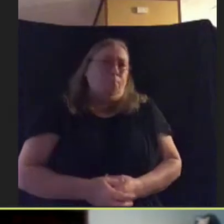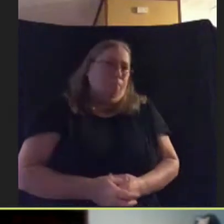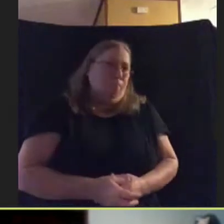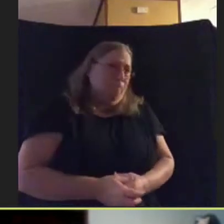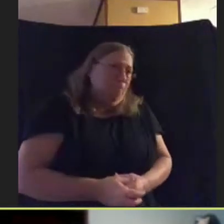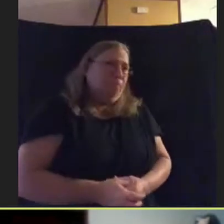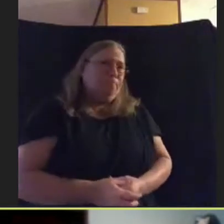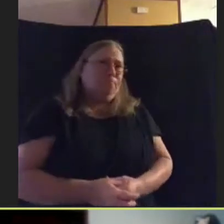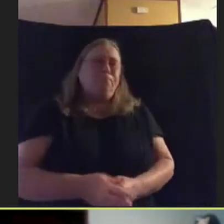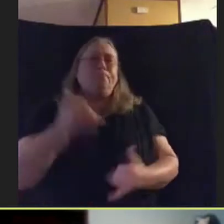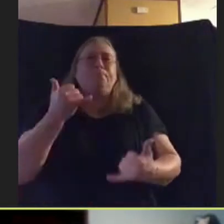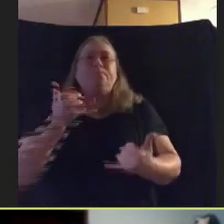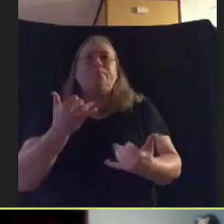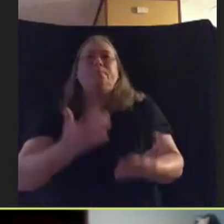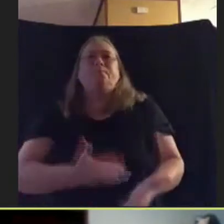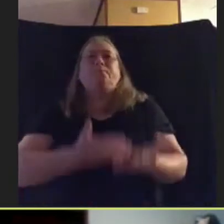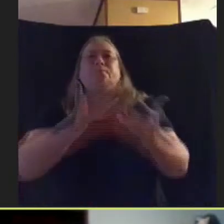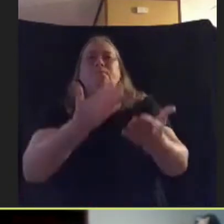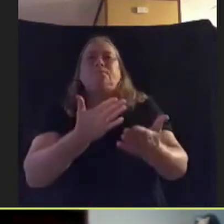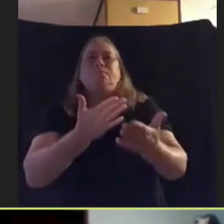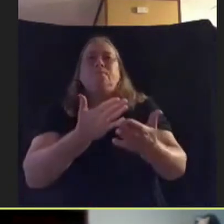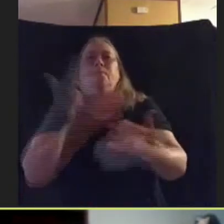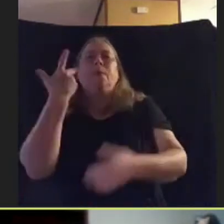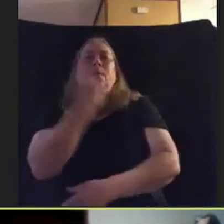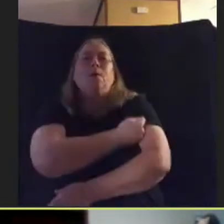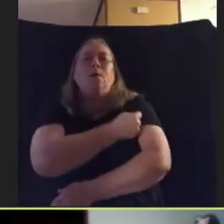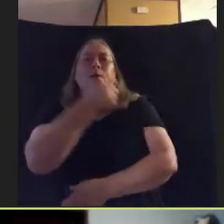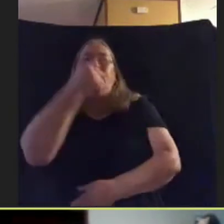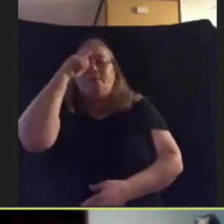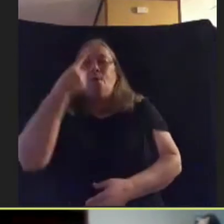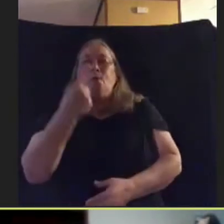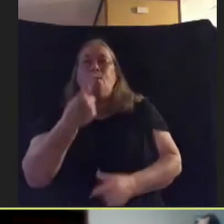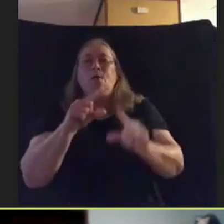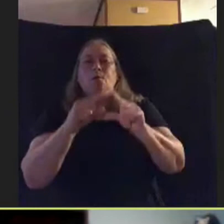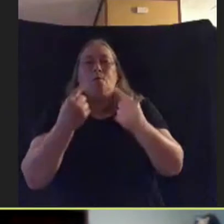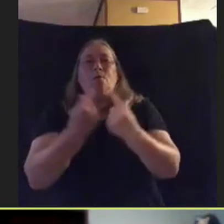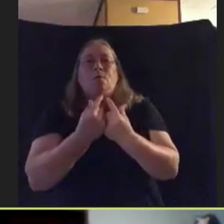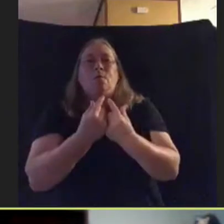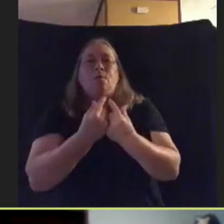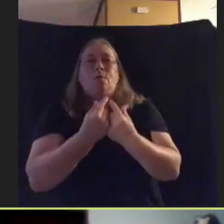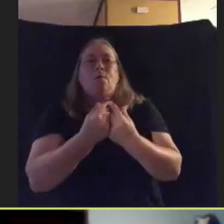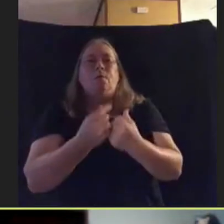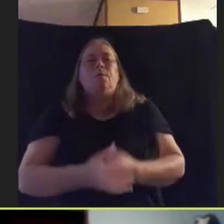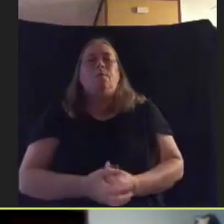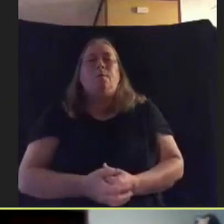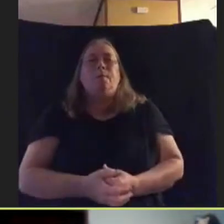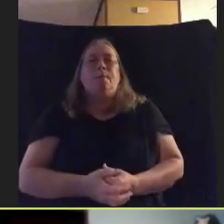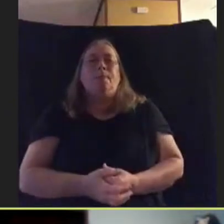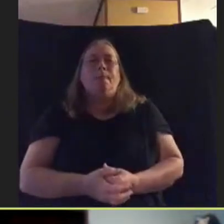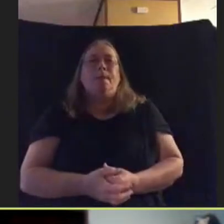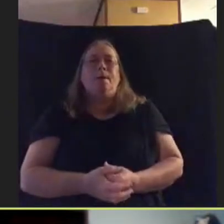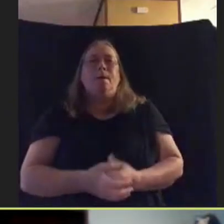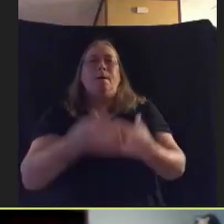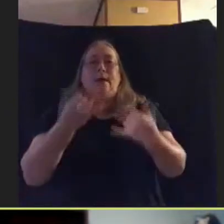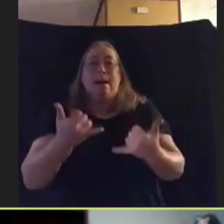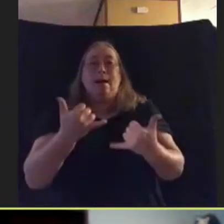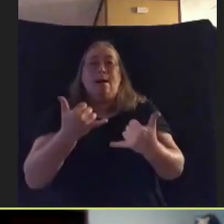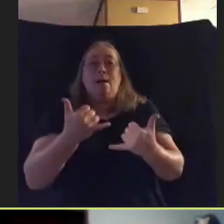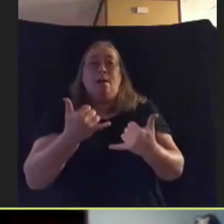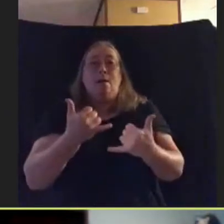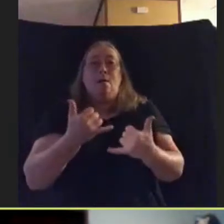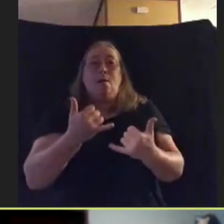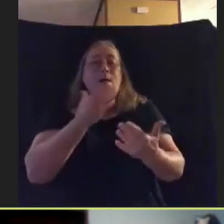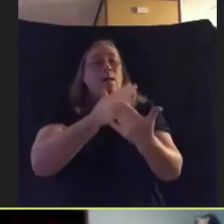providing vaccines for one group, but we want to confirm that when we put a list up of a